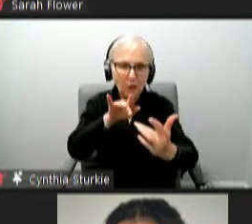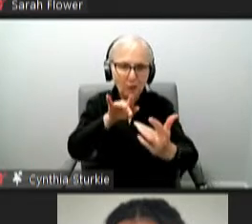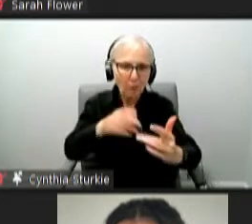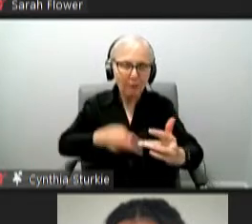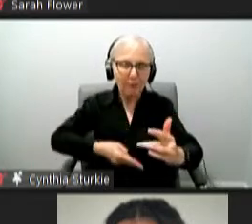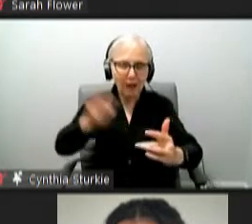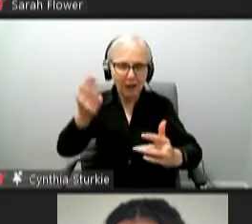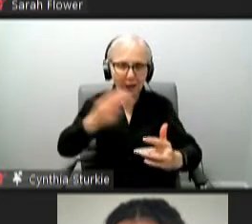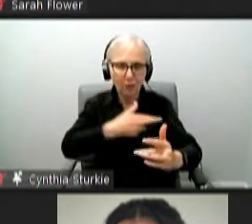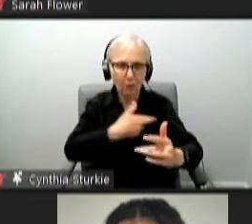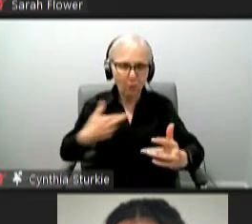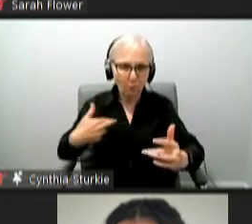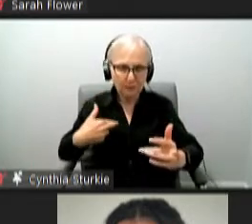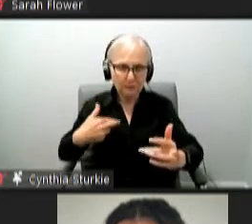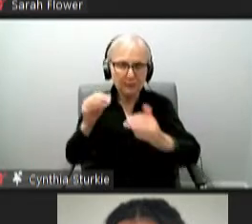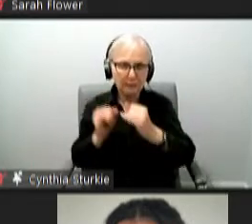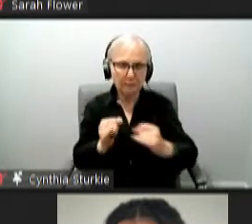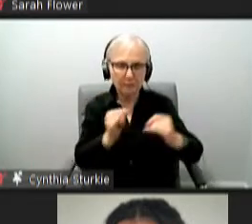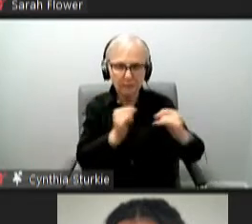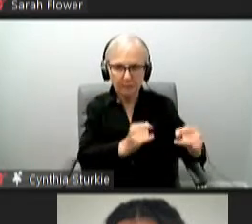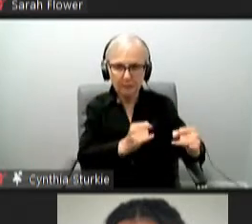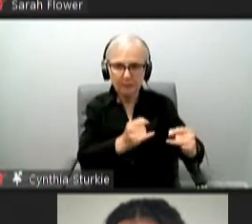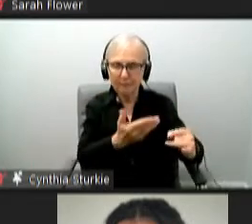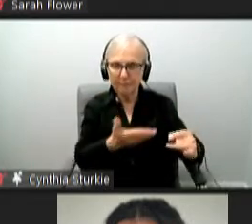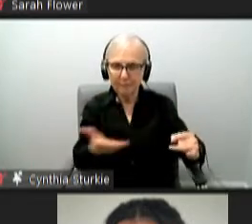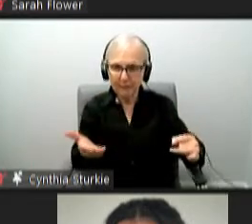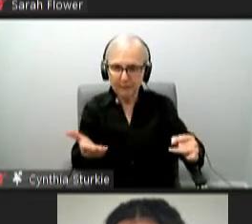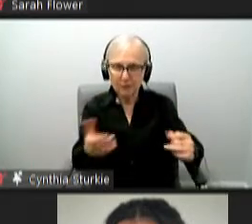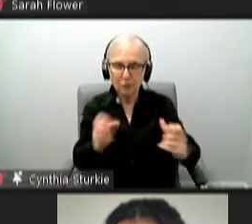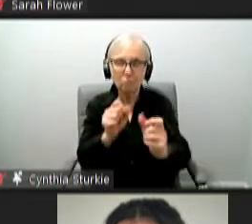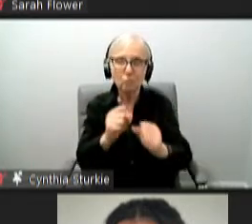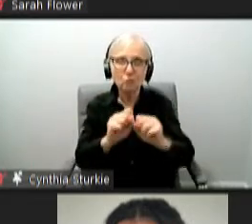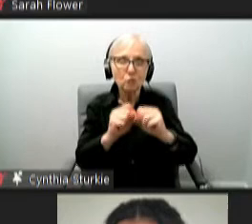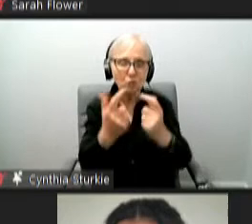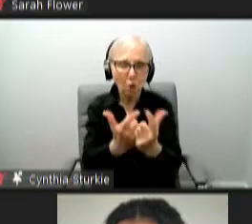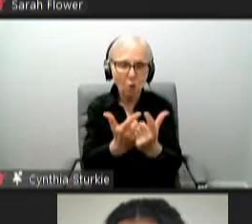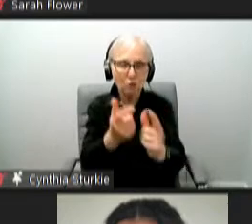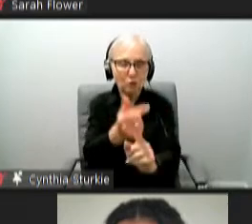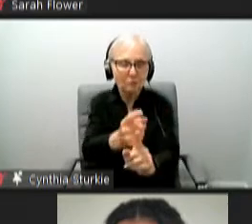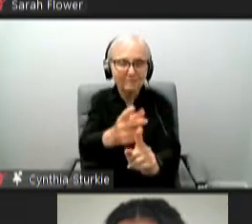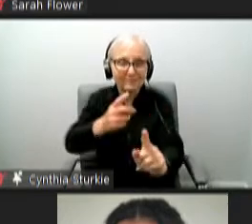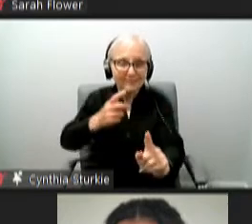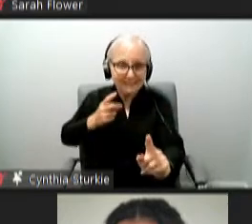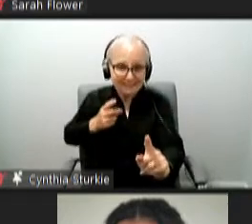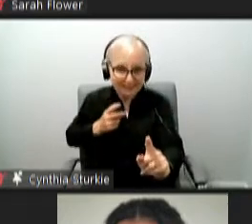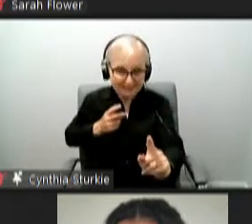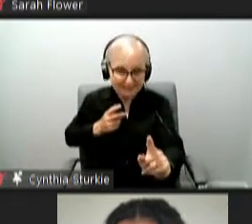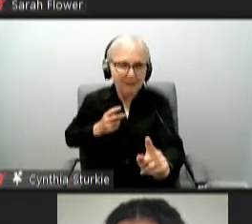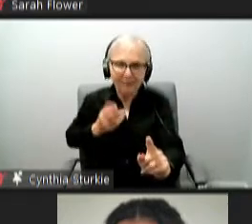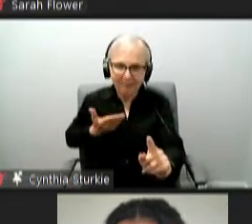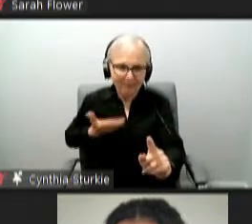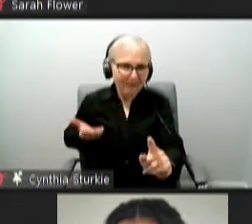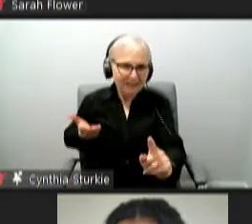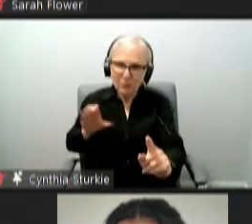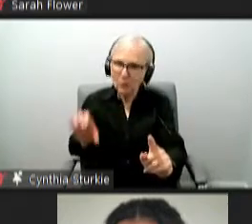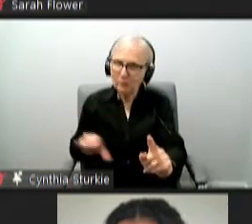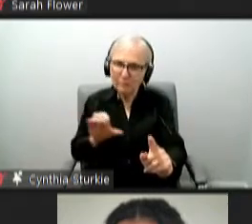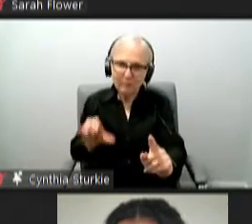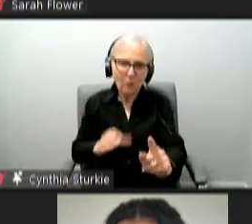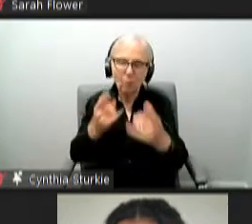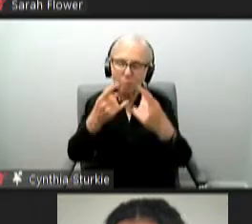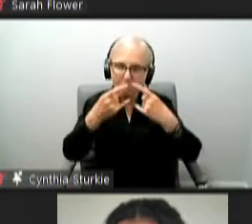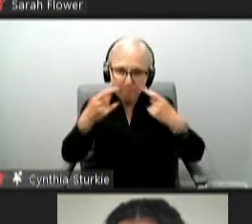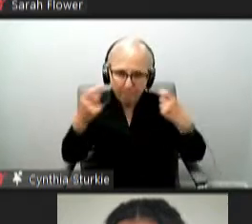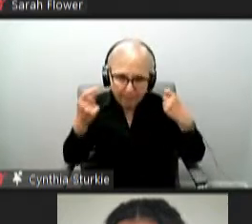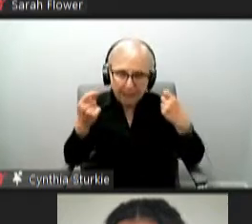risk individuals would be, things like social distancing, all the things that we've been doing since the beginning of the pandemic. Social distancing, wearing